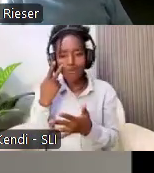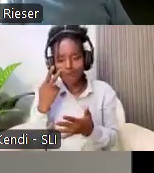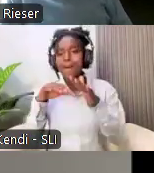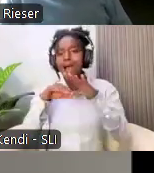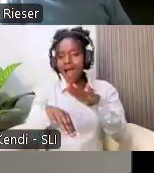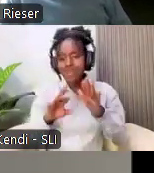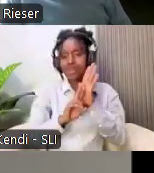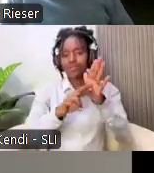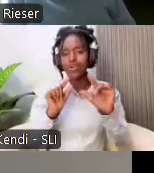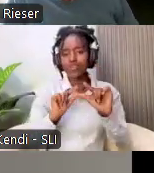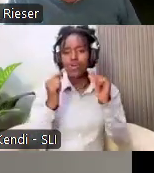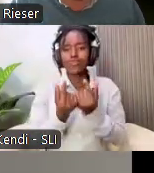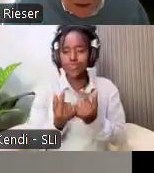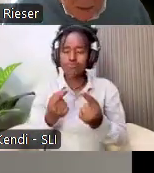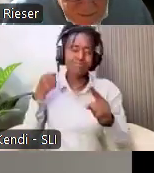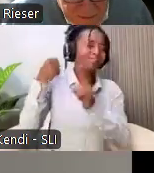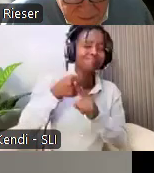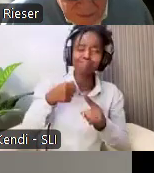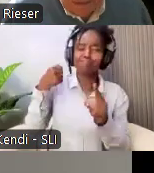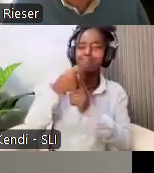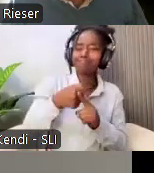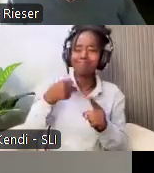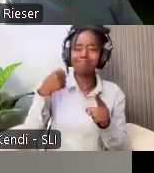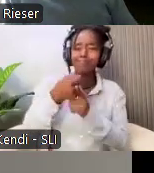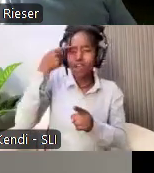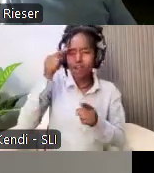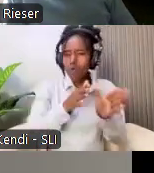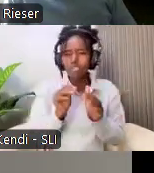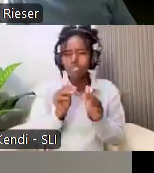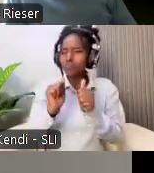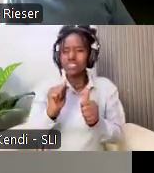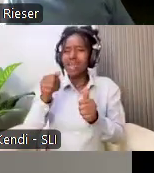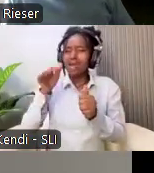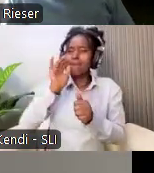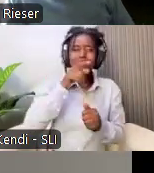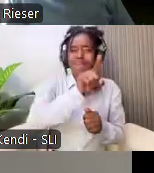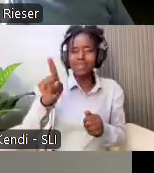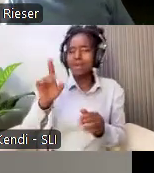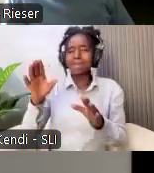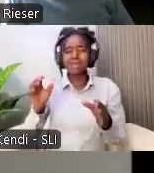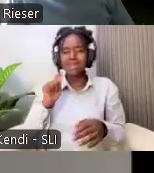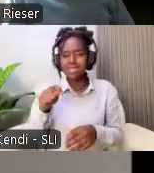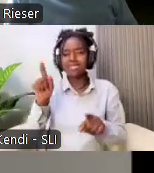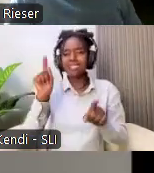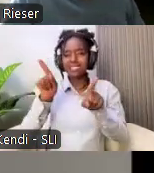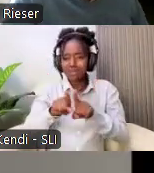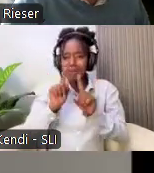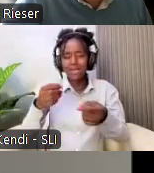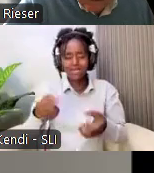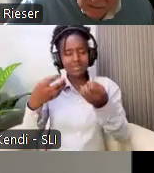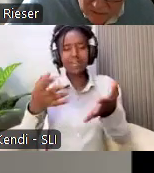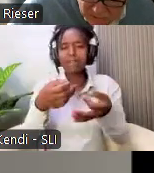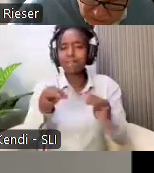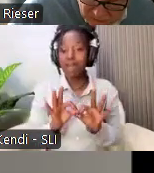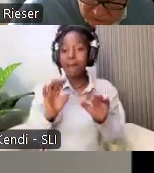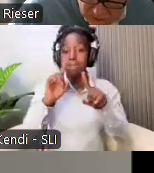fight for spaces that should have been theirs from the start. As we move forward, it is our hope that the work